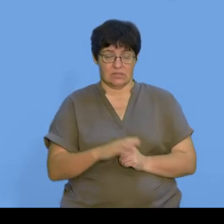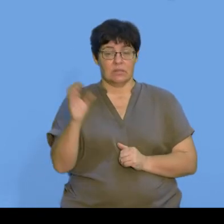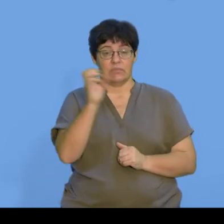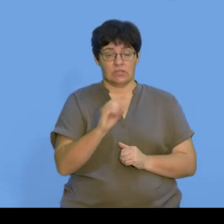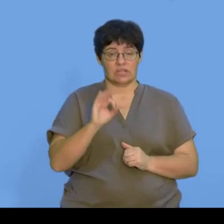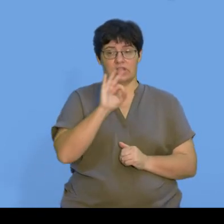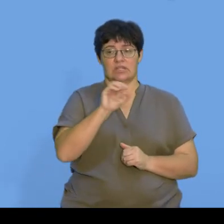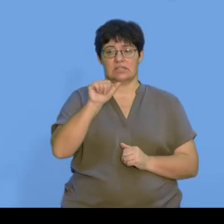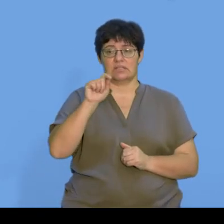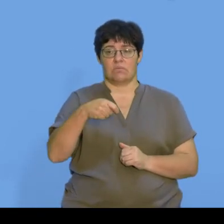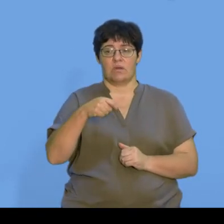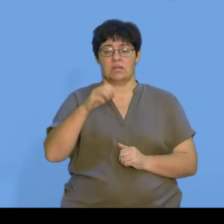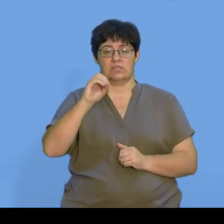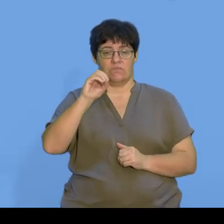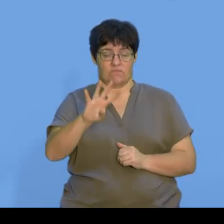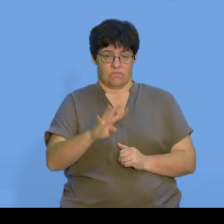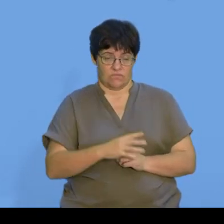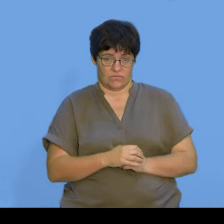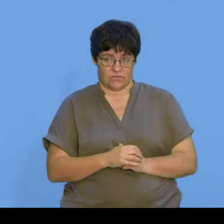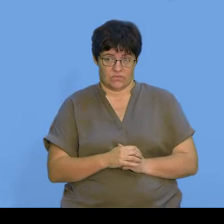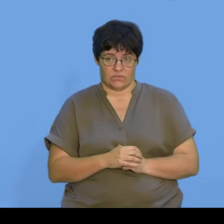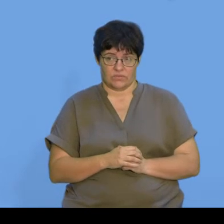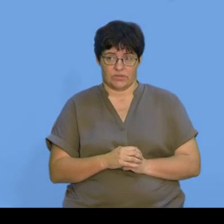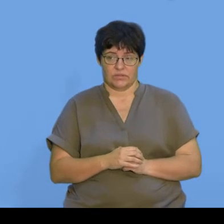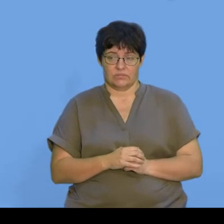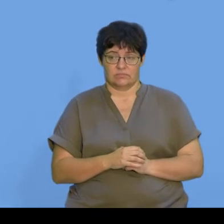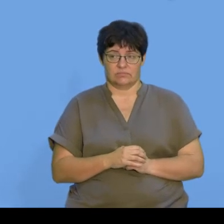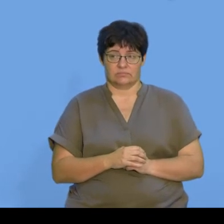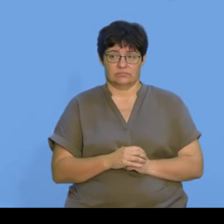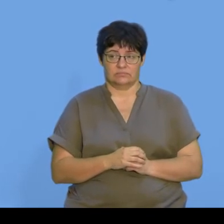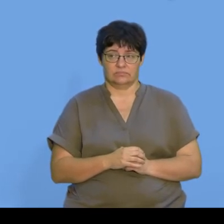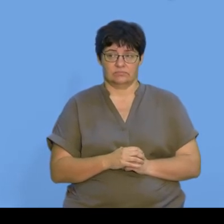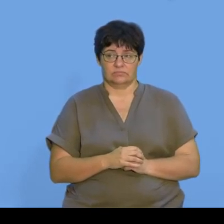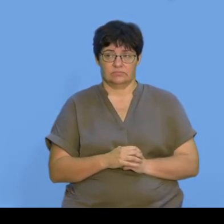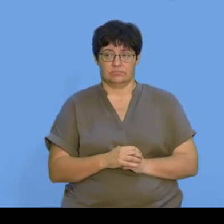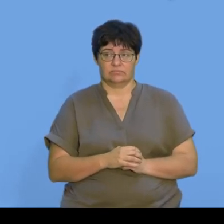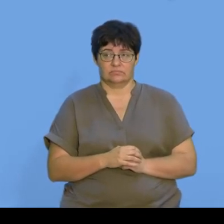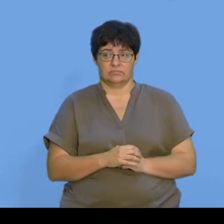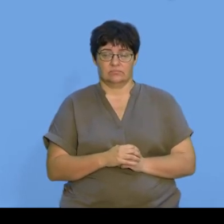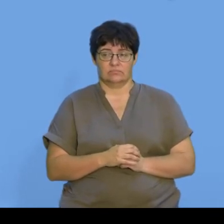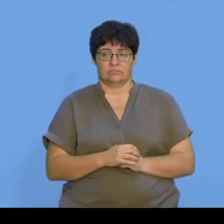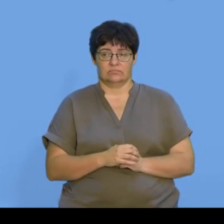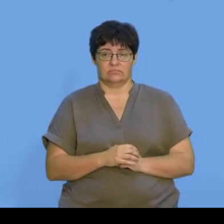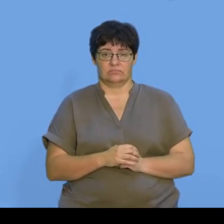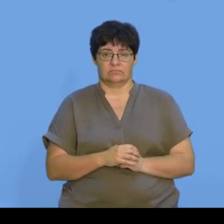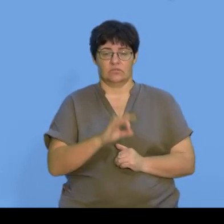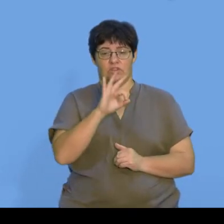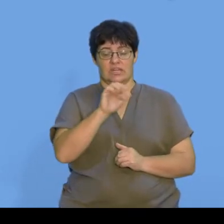is 36.04, right? So the percentage is actually